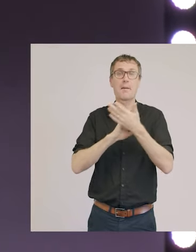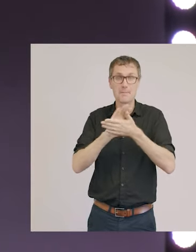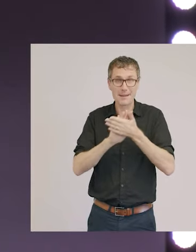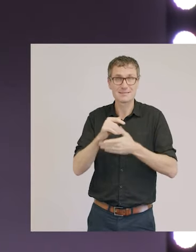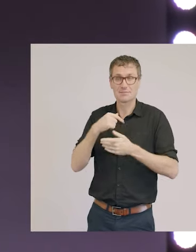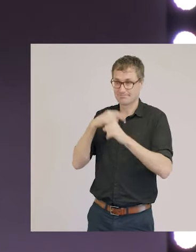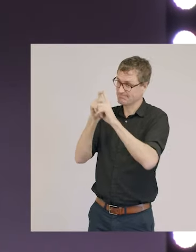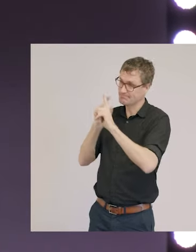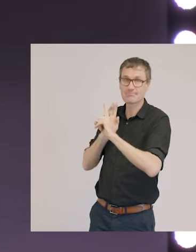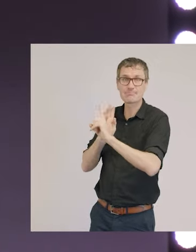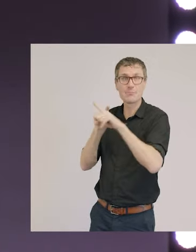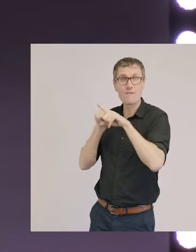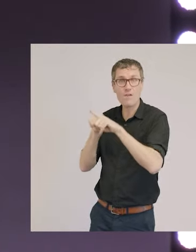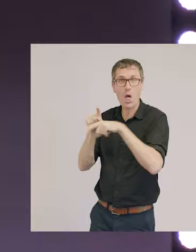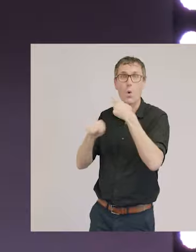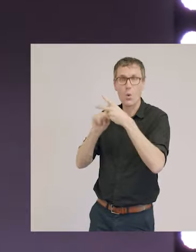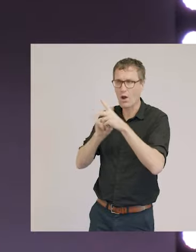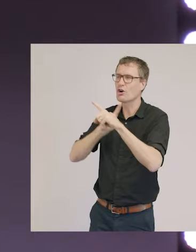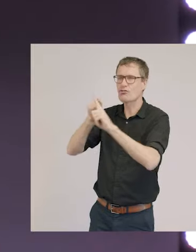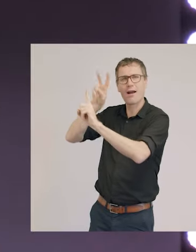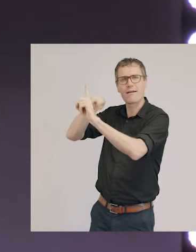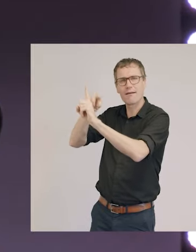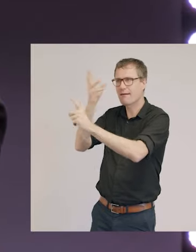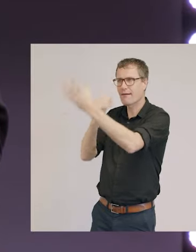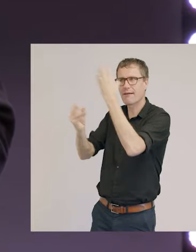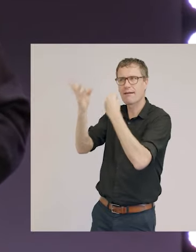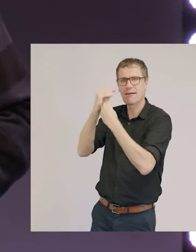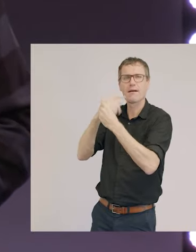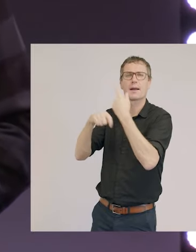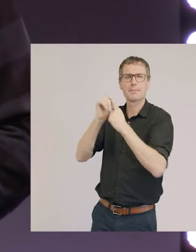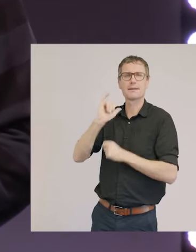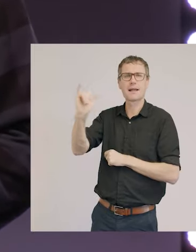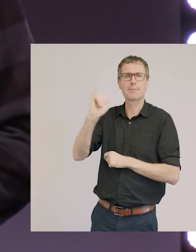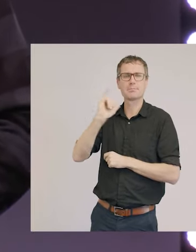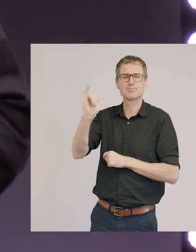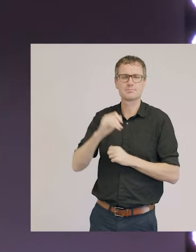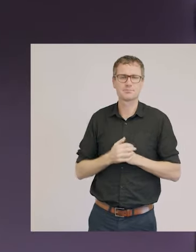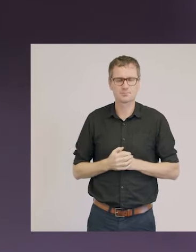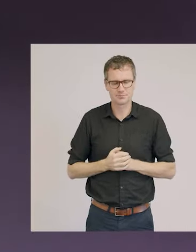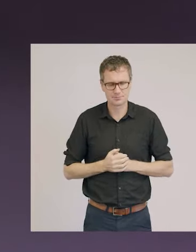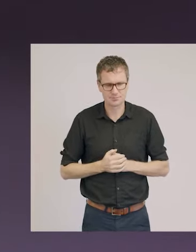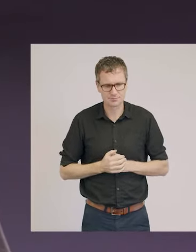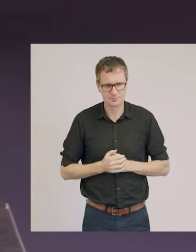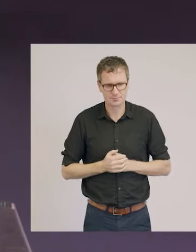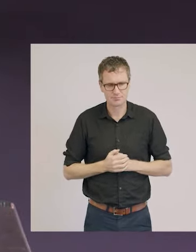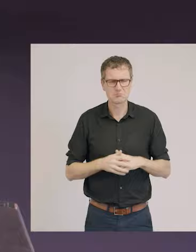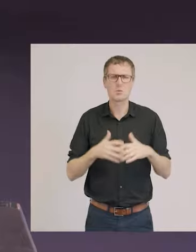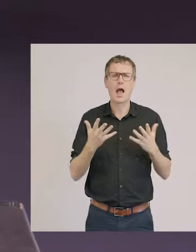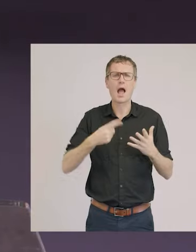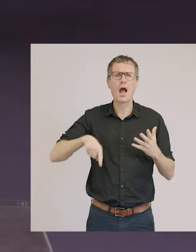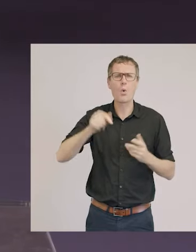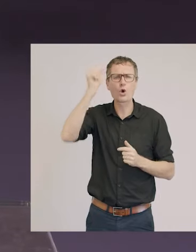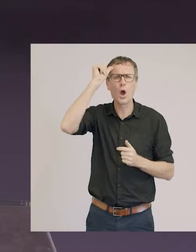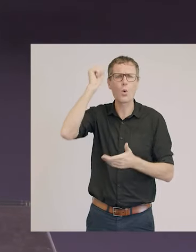to become like him in everything they do. So how do we find truth? Well, there is only